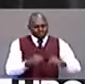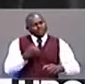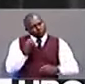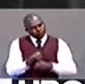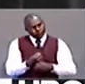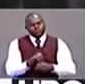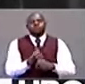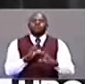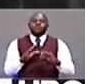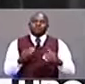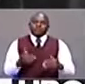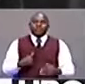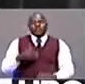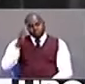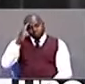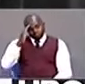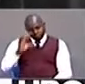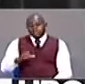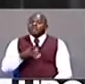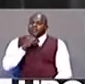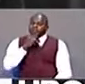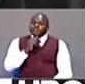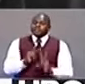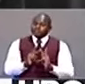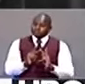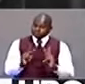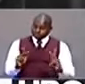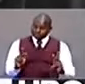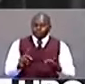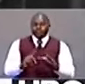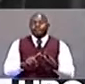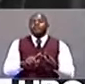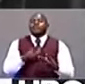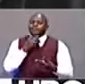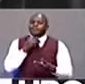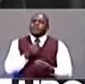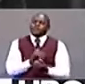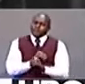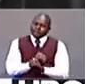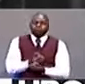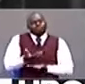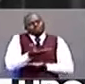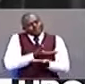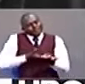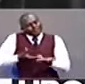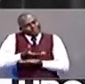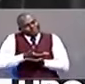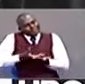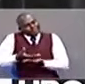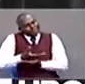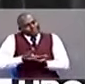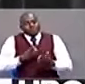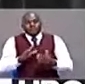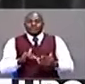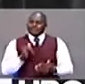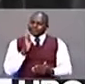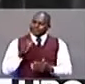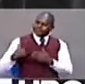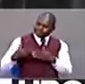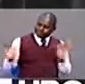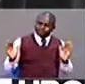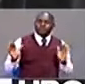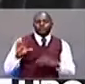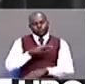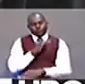do. I knew him as a man of peace, as a man who loved to engage, and as a man who spoke truth to